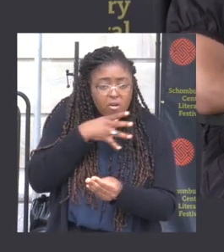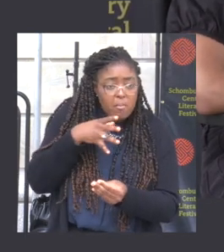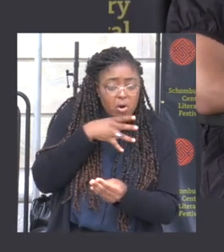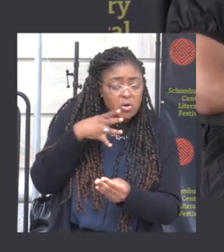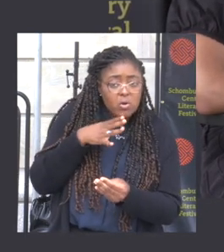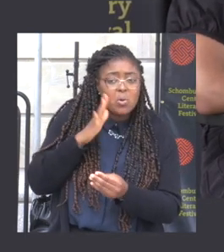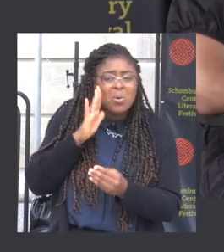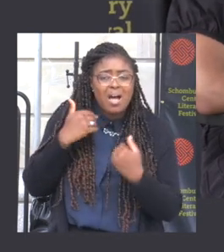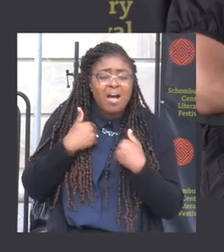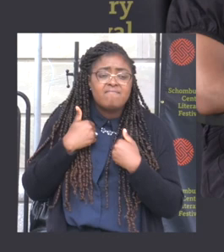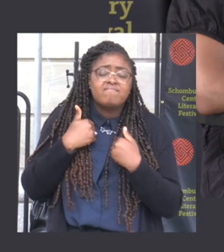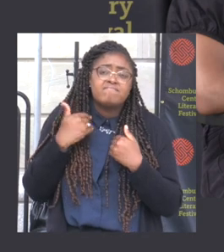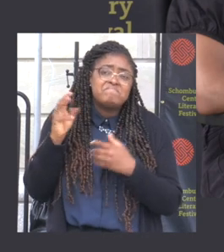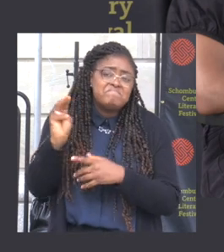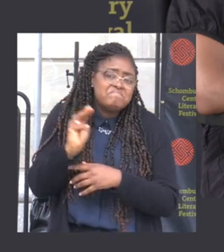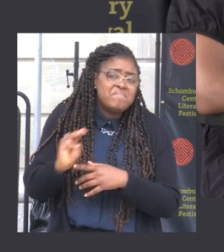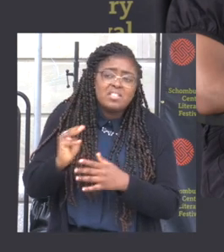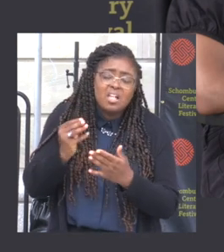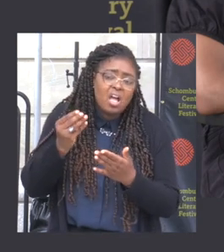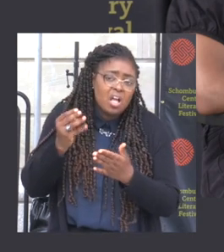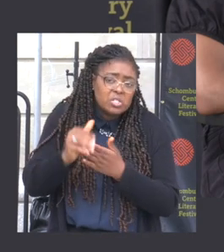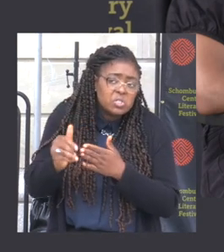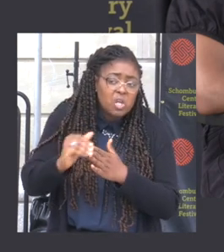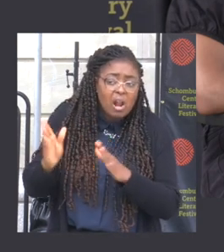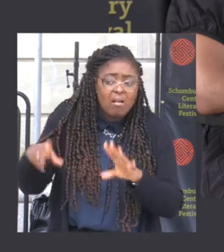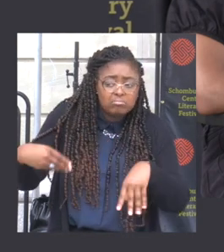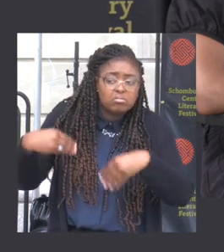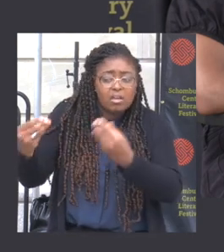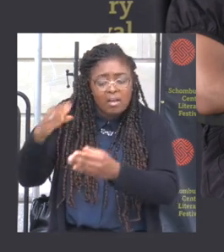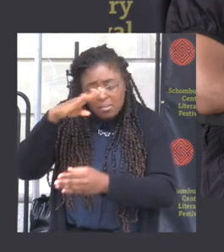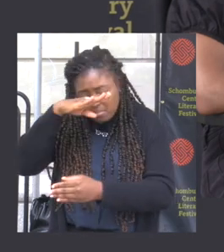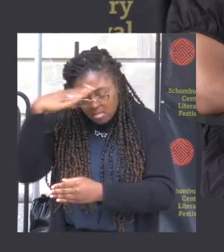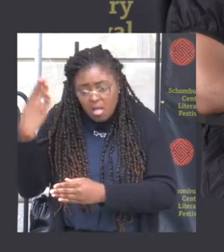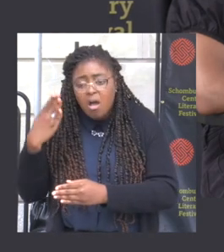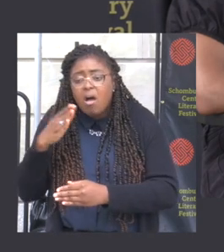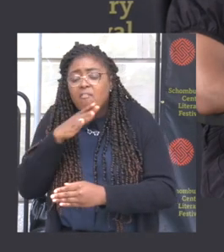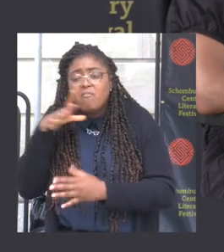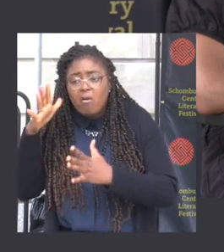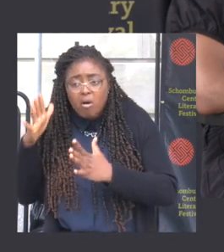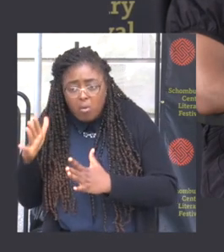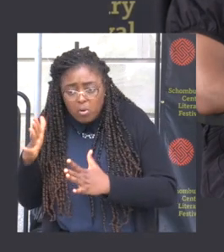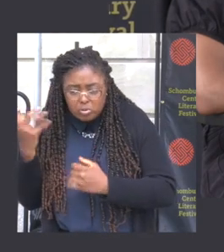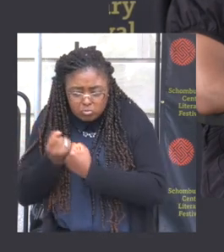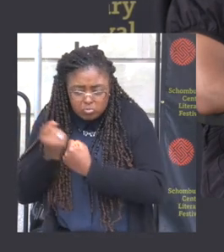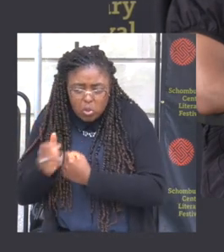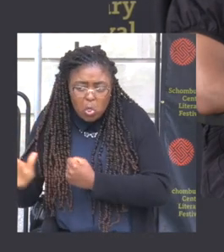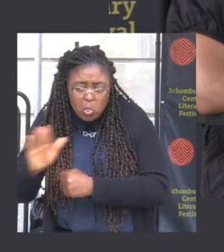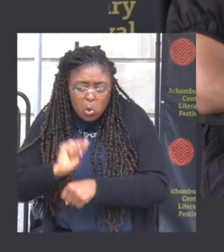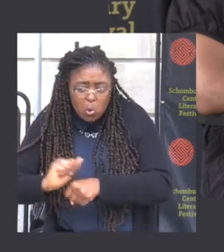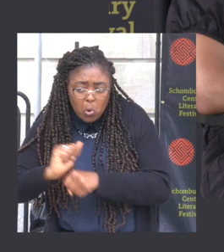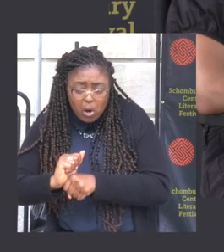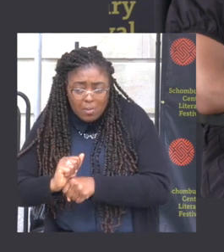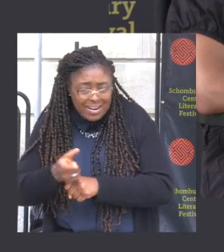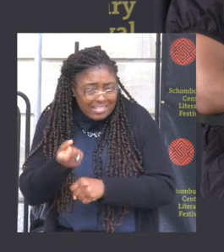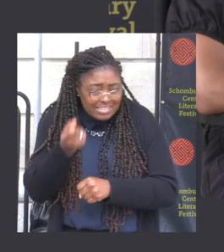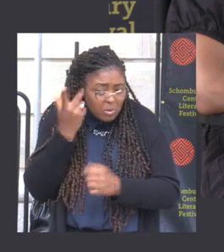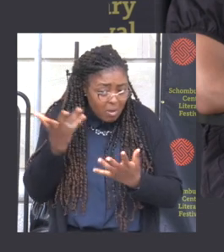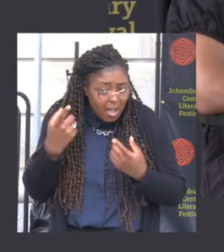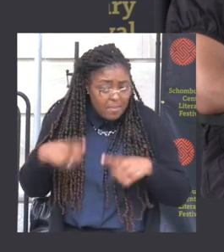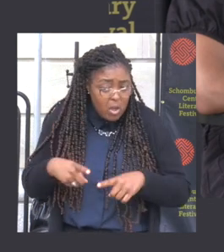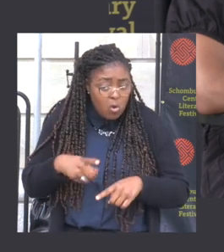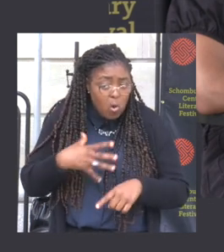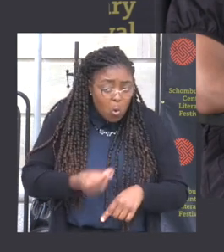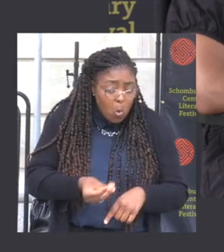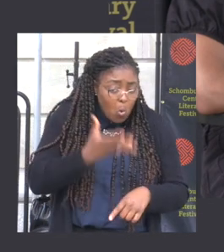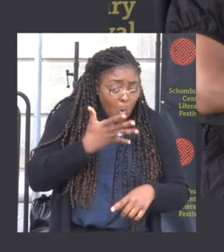like millions of dollars going to Black farmers to help support their work. But guess what happened? White farmers challenged